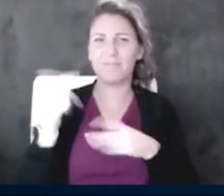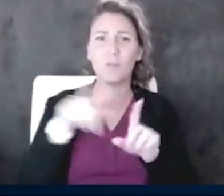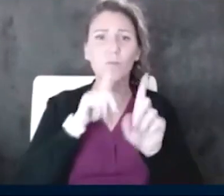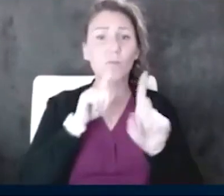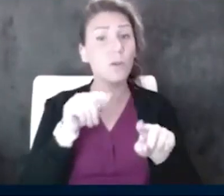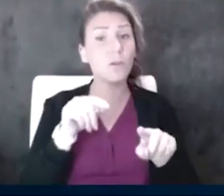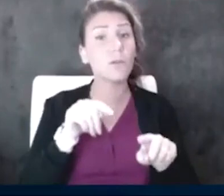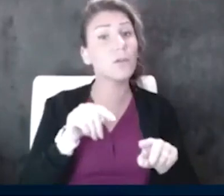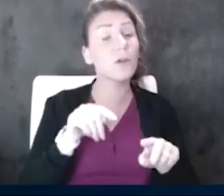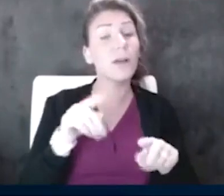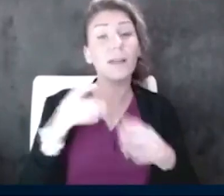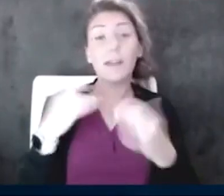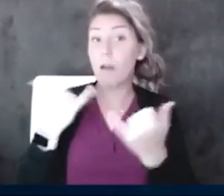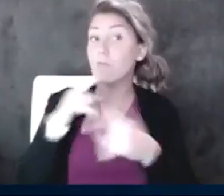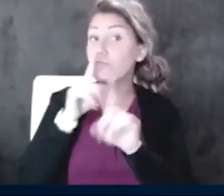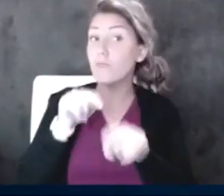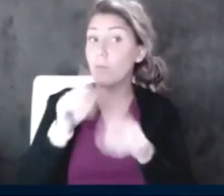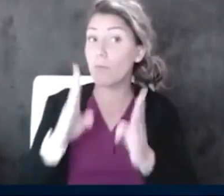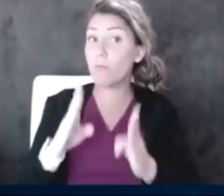line?